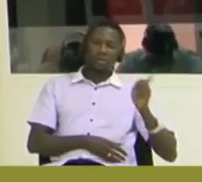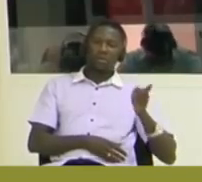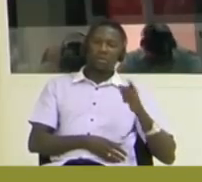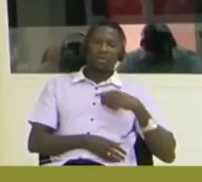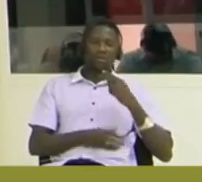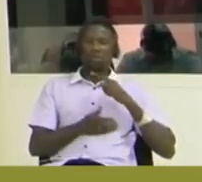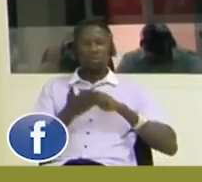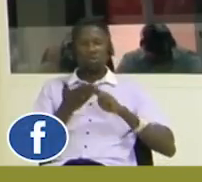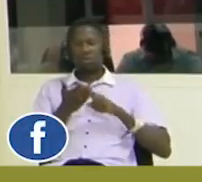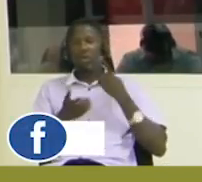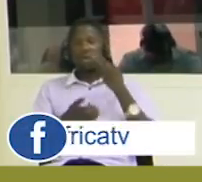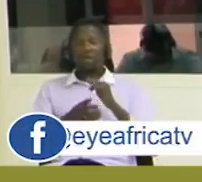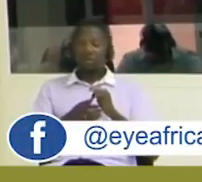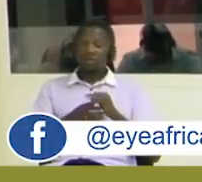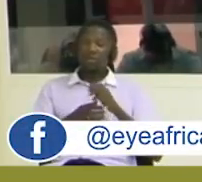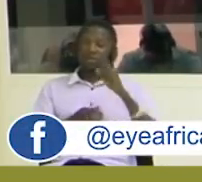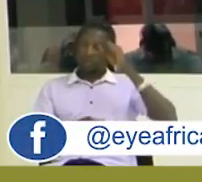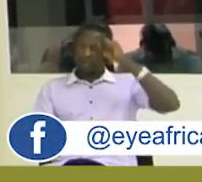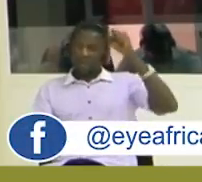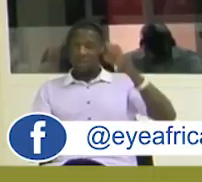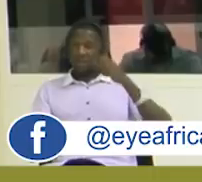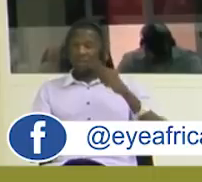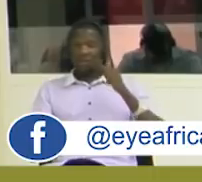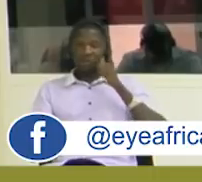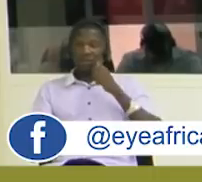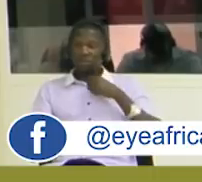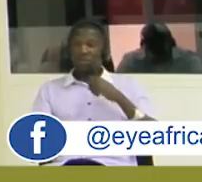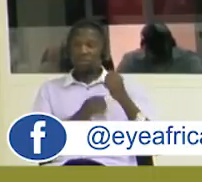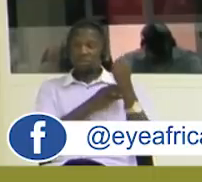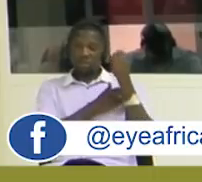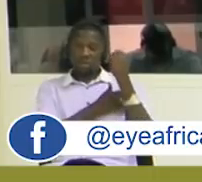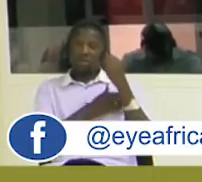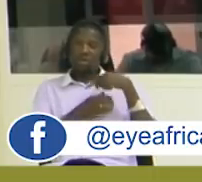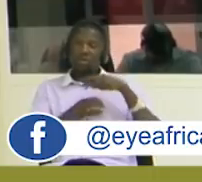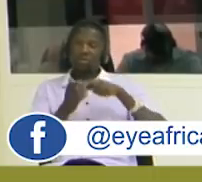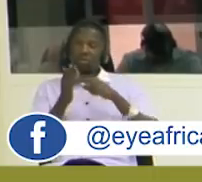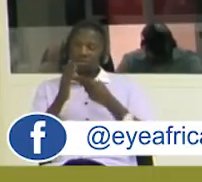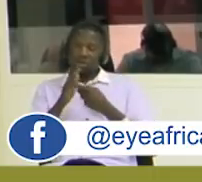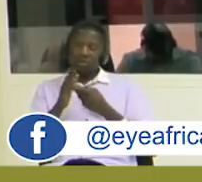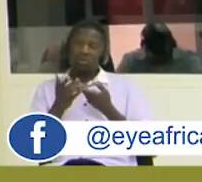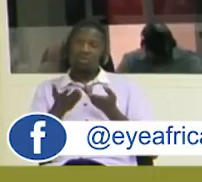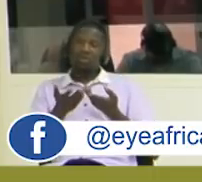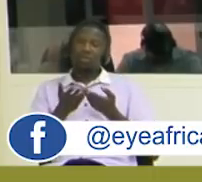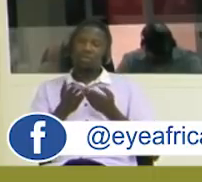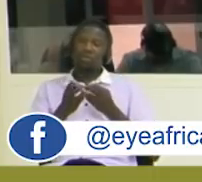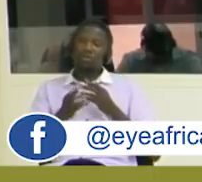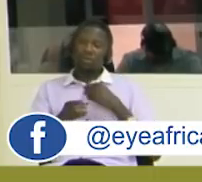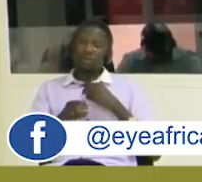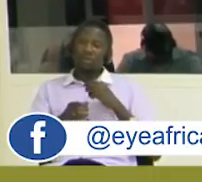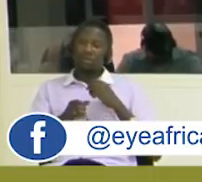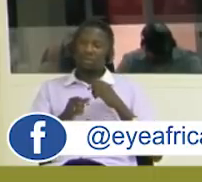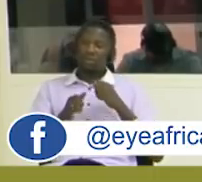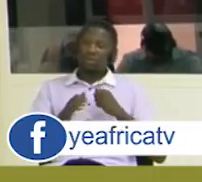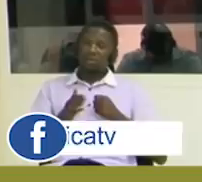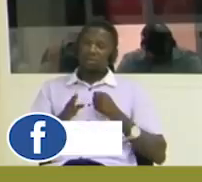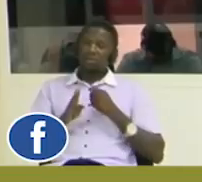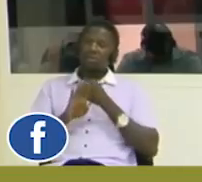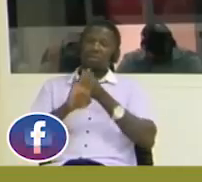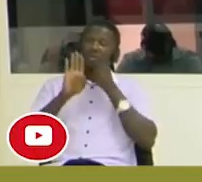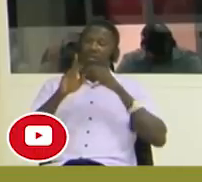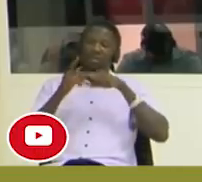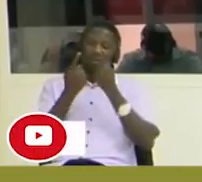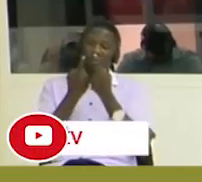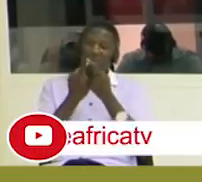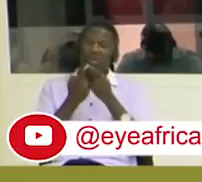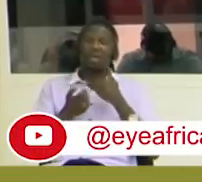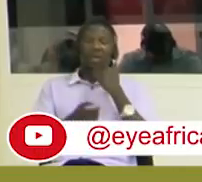president had used his unorthodox means of tackling certain things, had asked Yankuba to